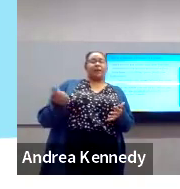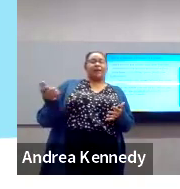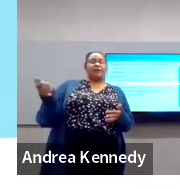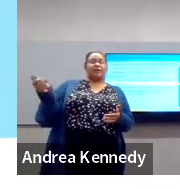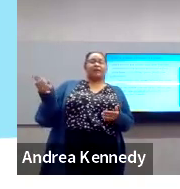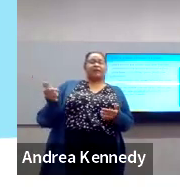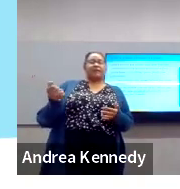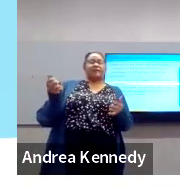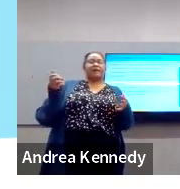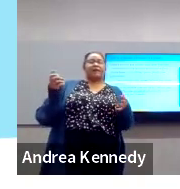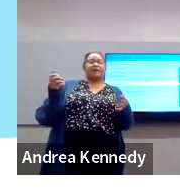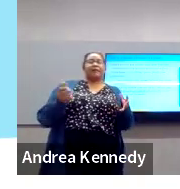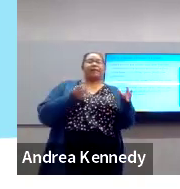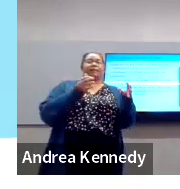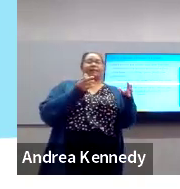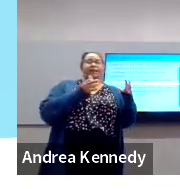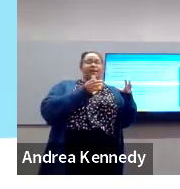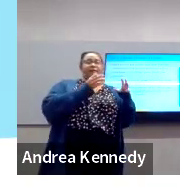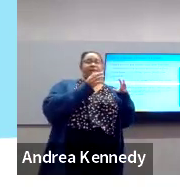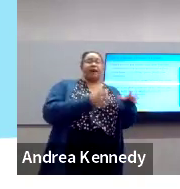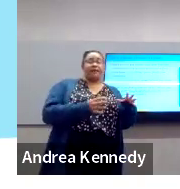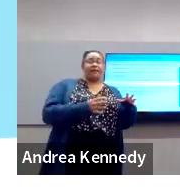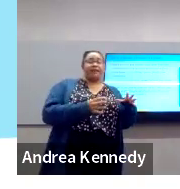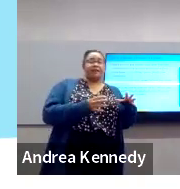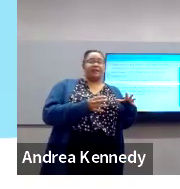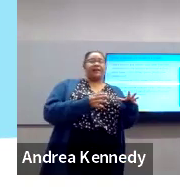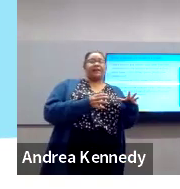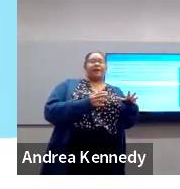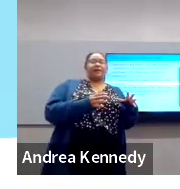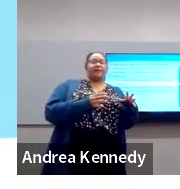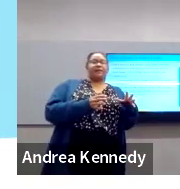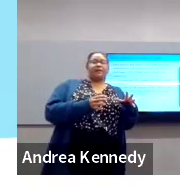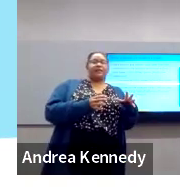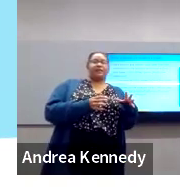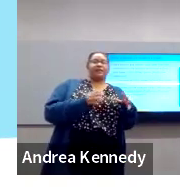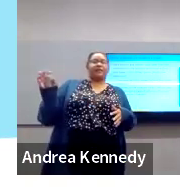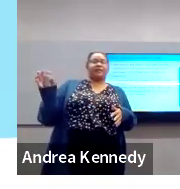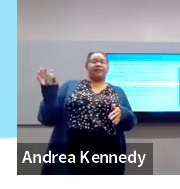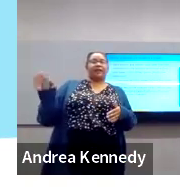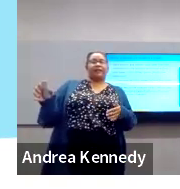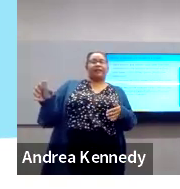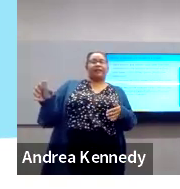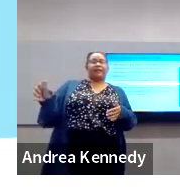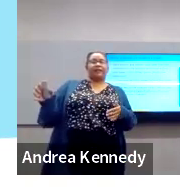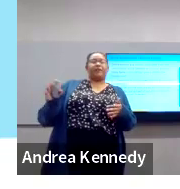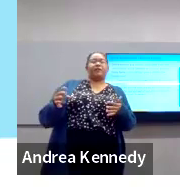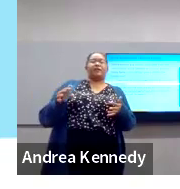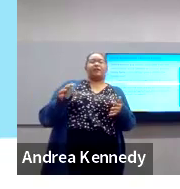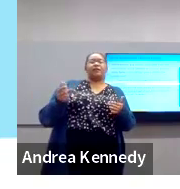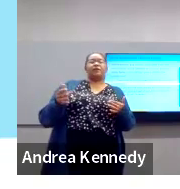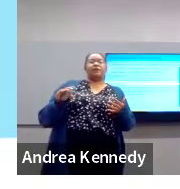Mountain View pay their utilities separate from their rent, and they pay their utilities directly to the